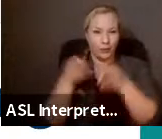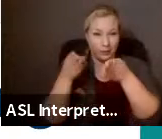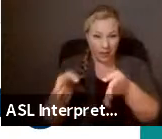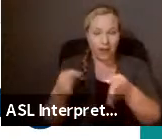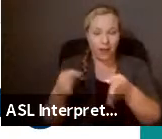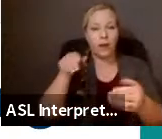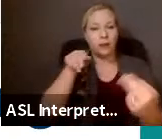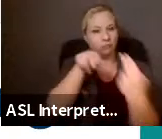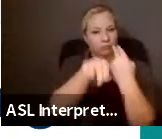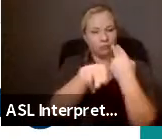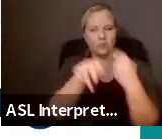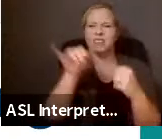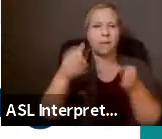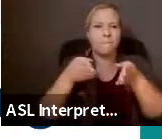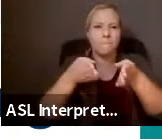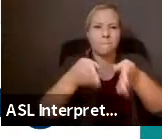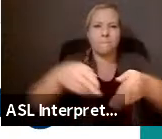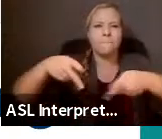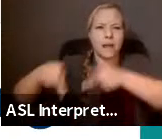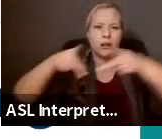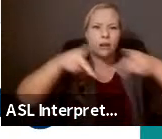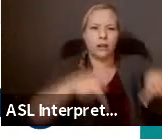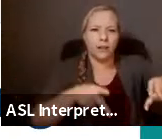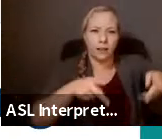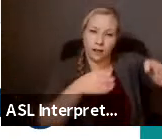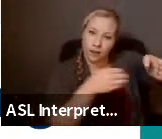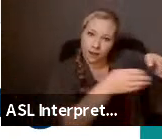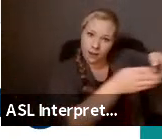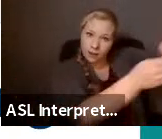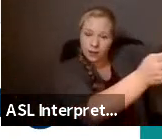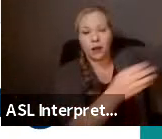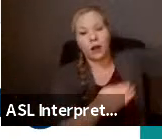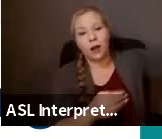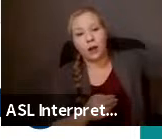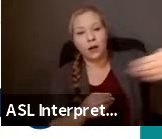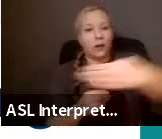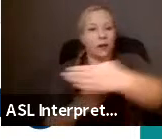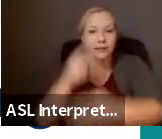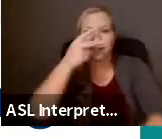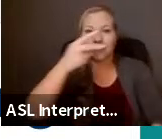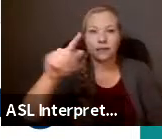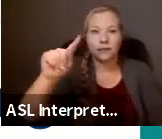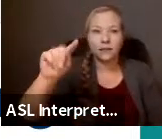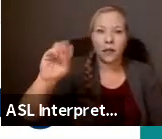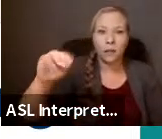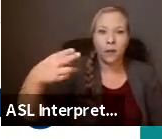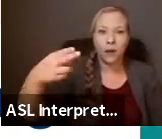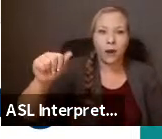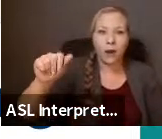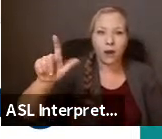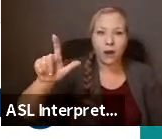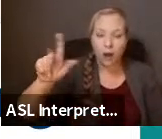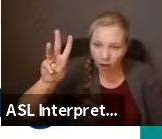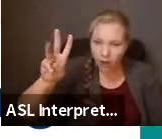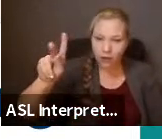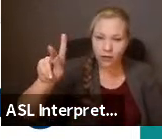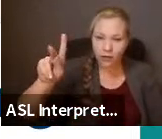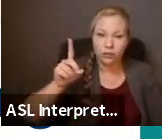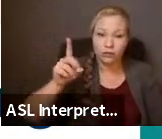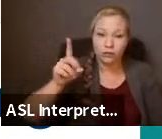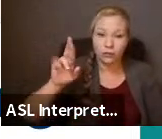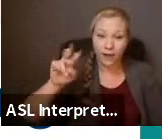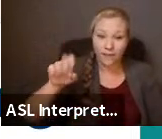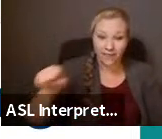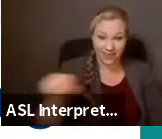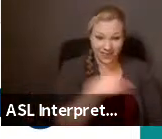cross that intersection at Tomahawk Island Drive, and then loop back under around I-5 to connect